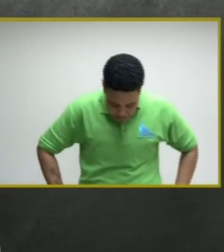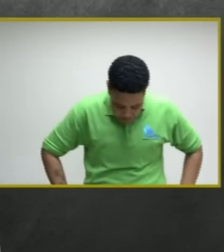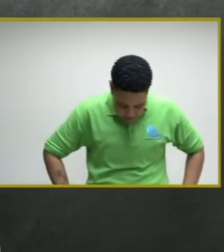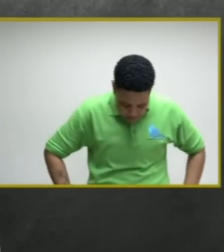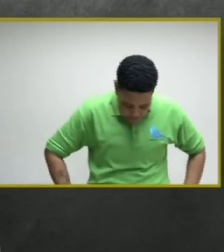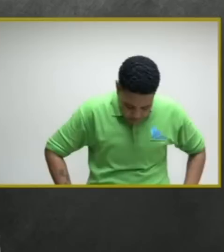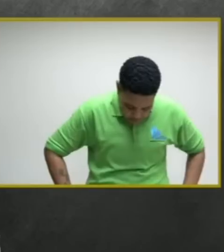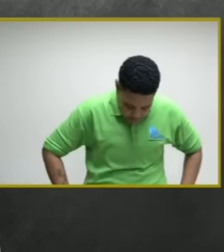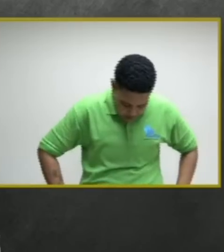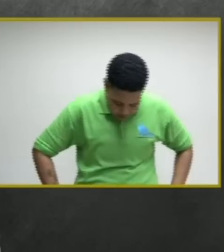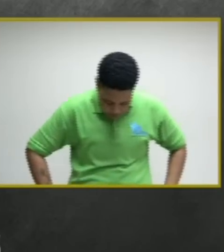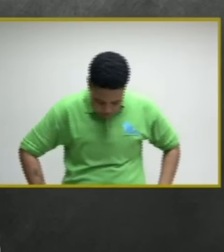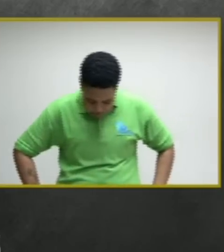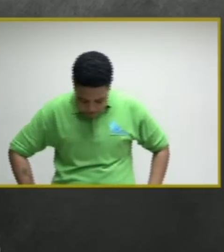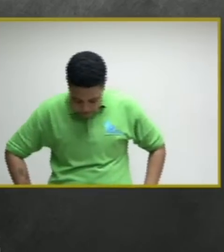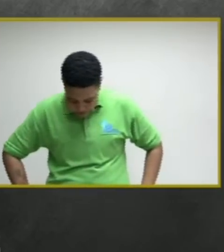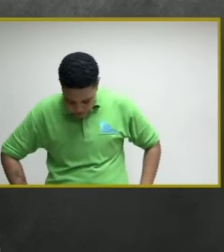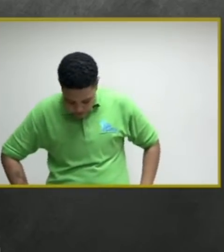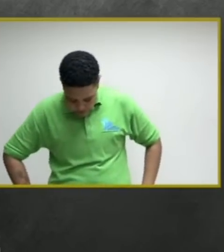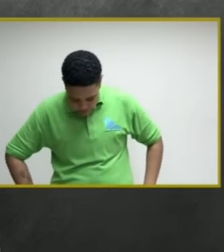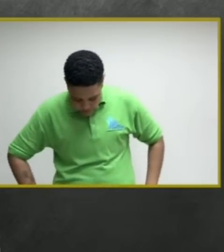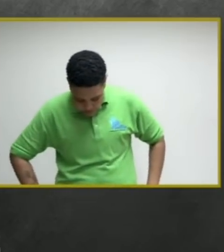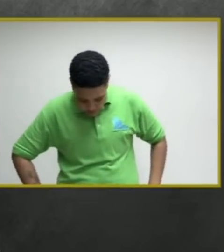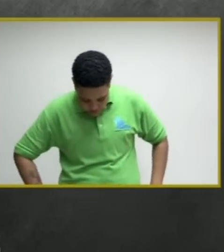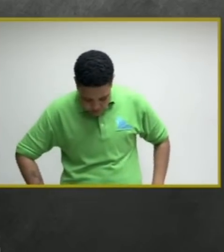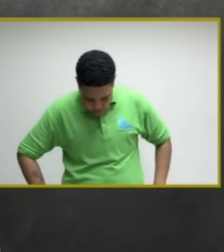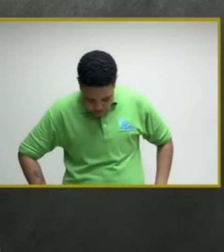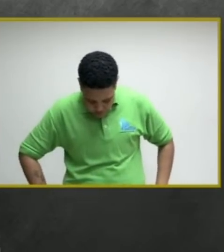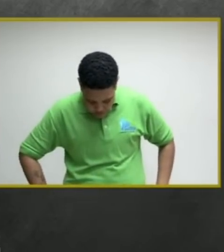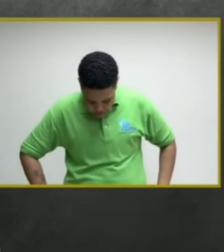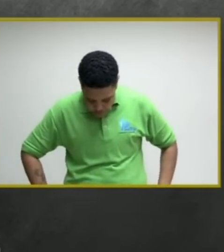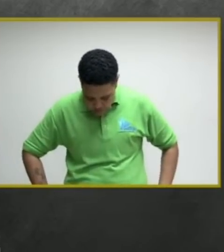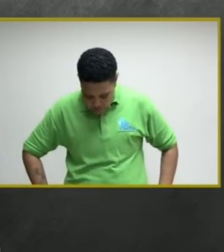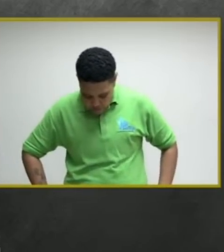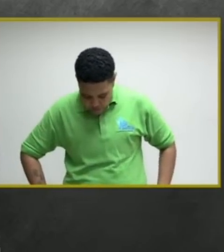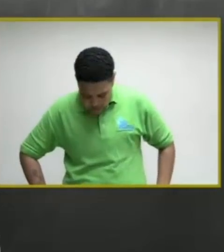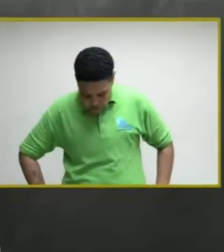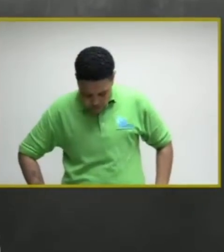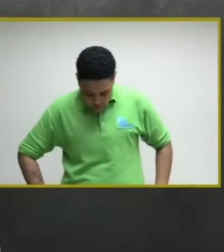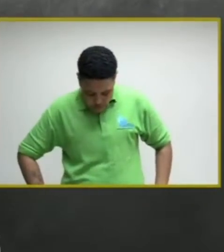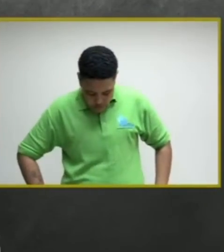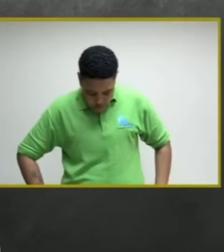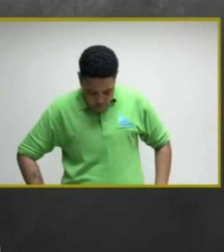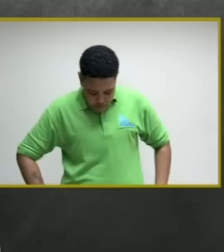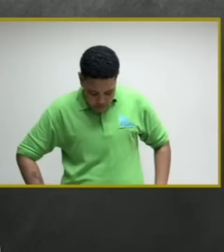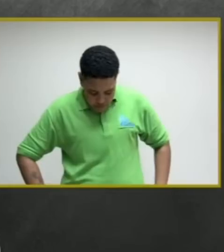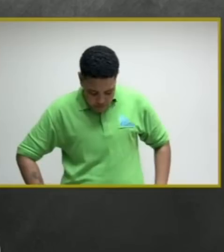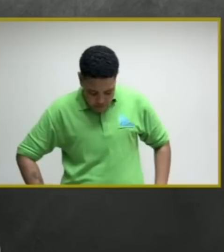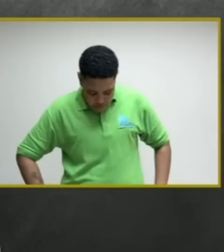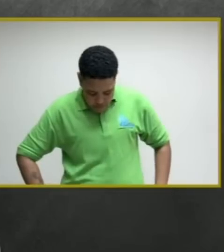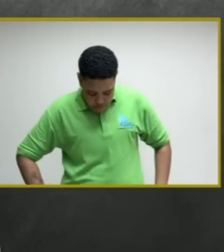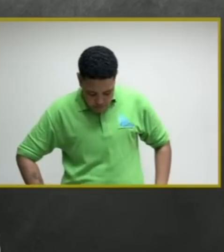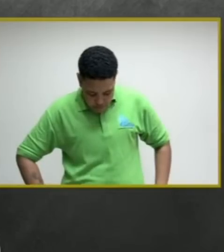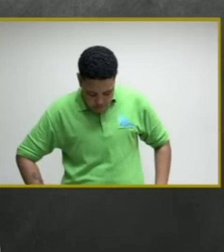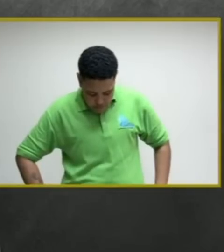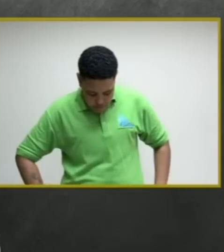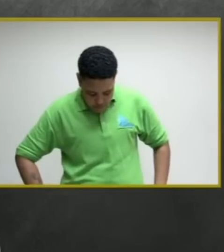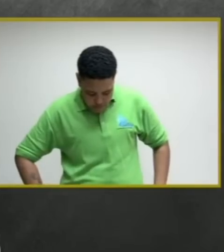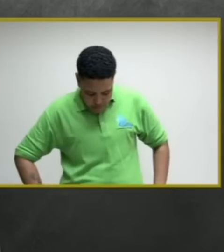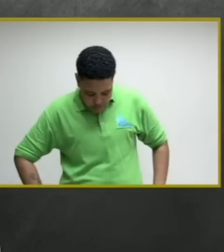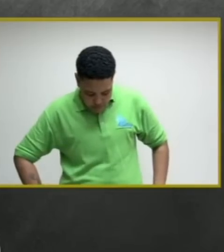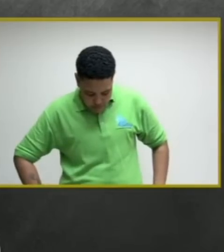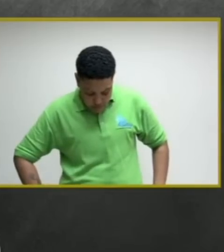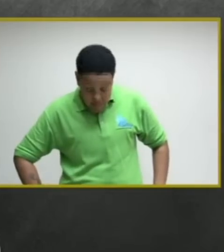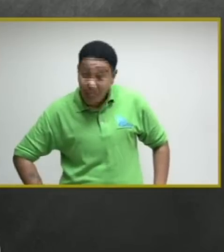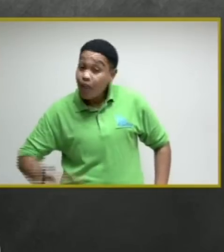A third is to encourage and facilitate the participation of important